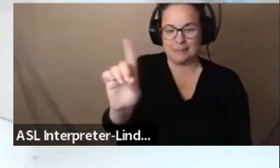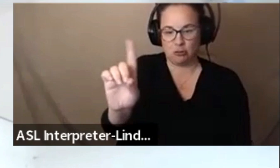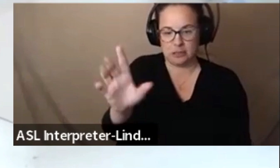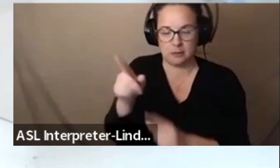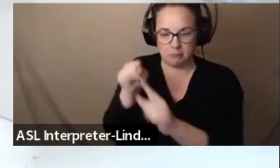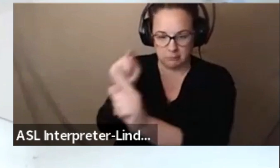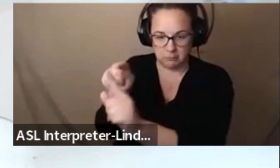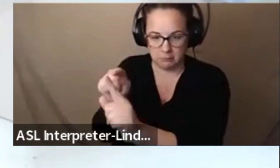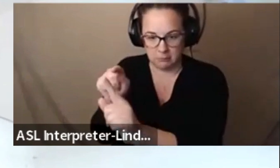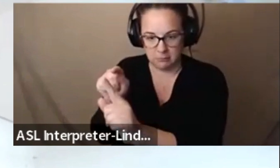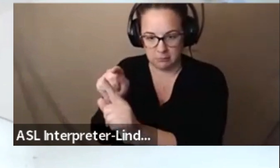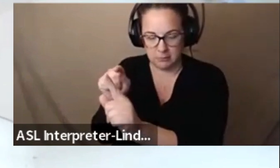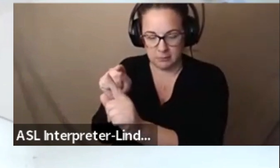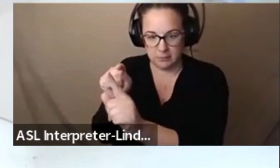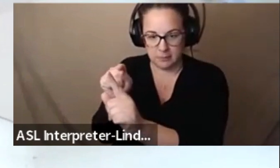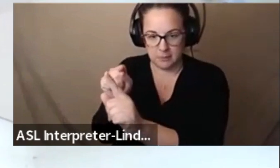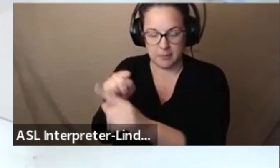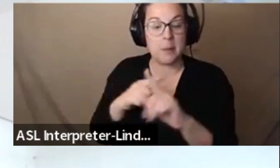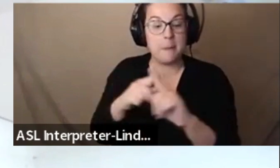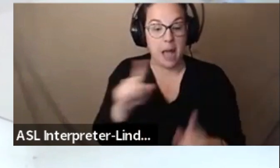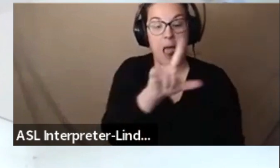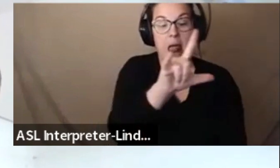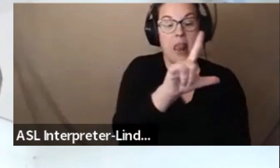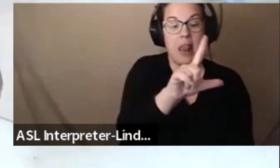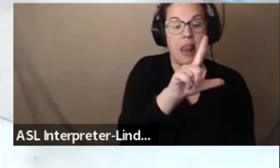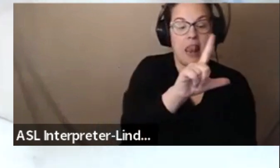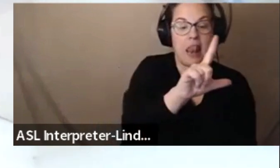marry, but Lysander and